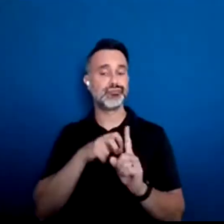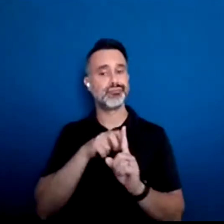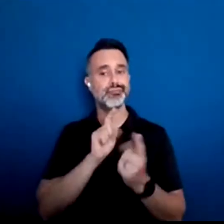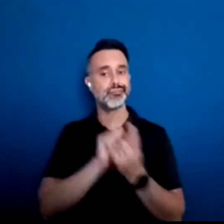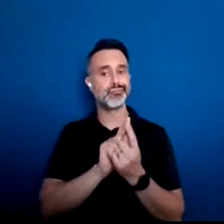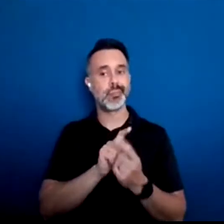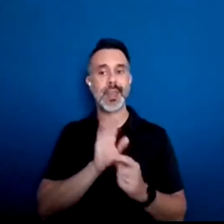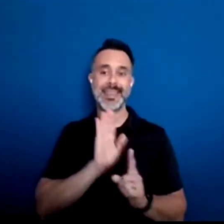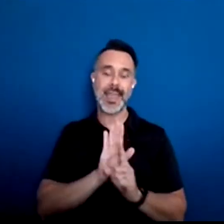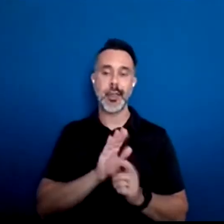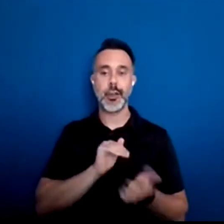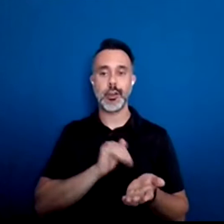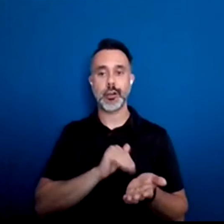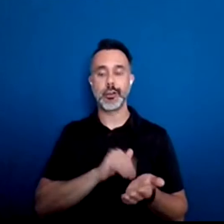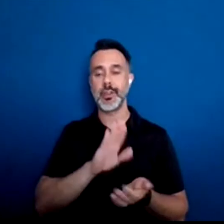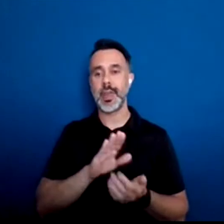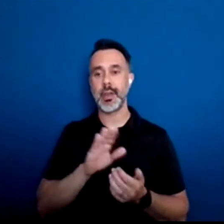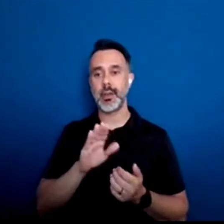to their provider.